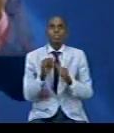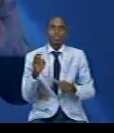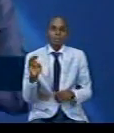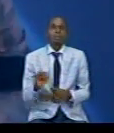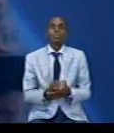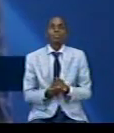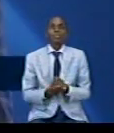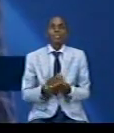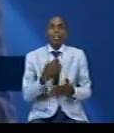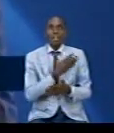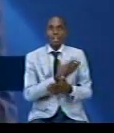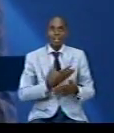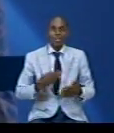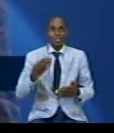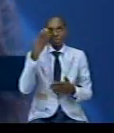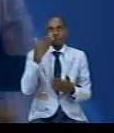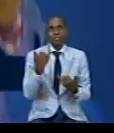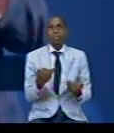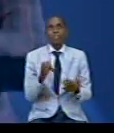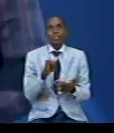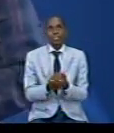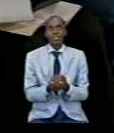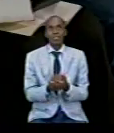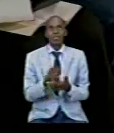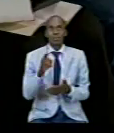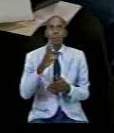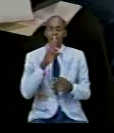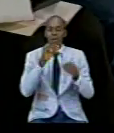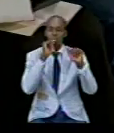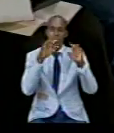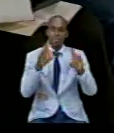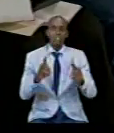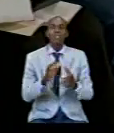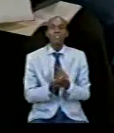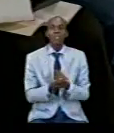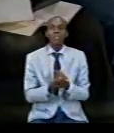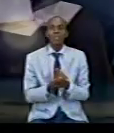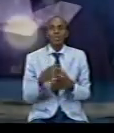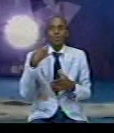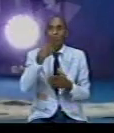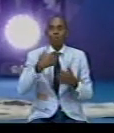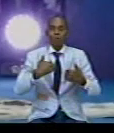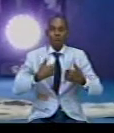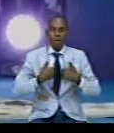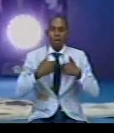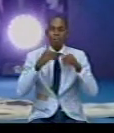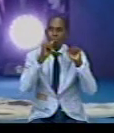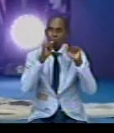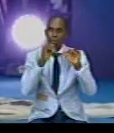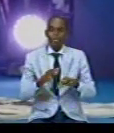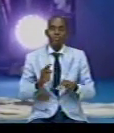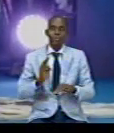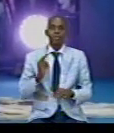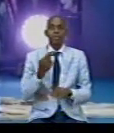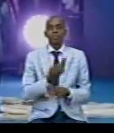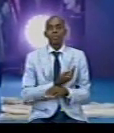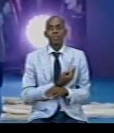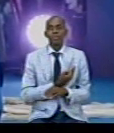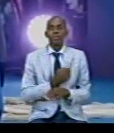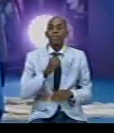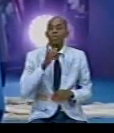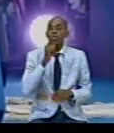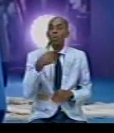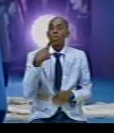knowing that, you are blessed. Who has blessed us, not who has